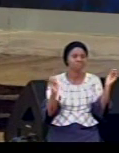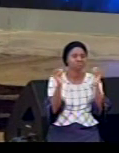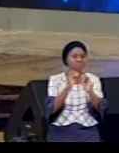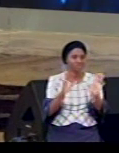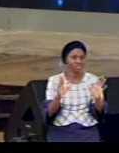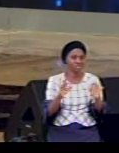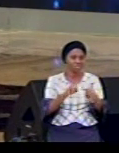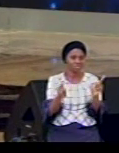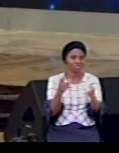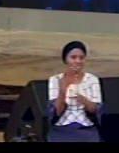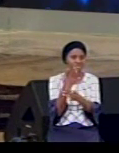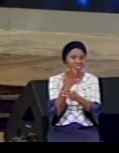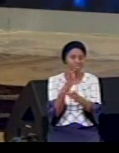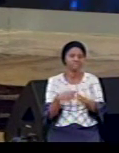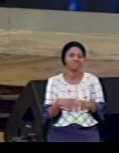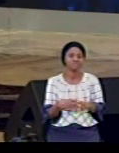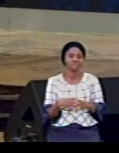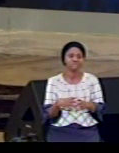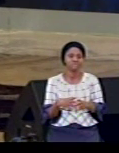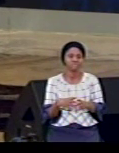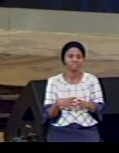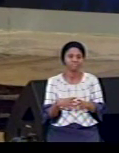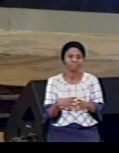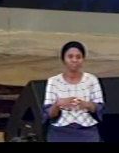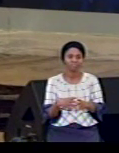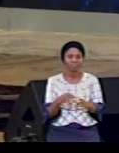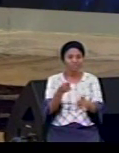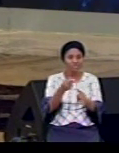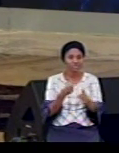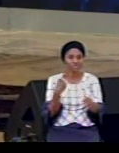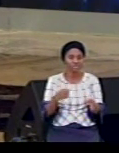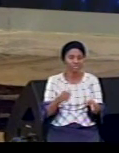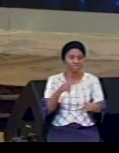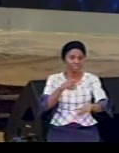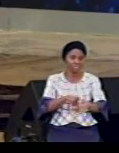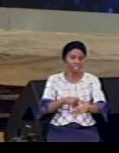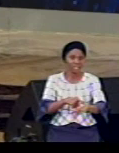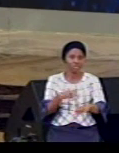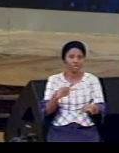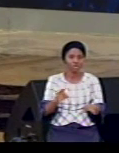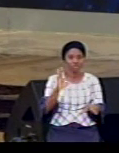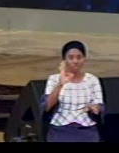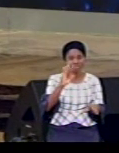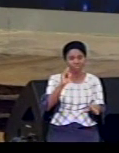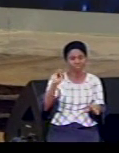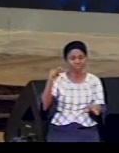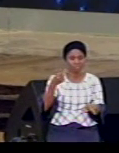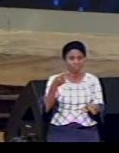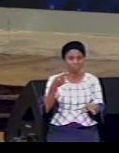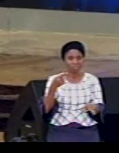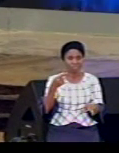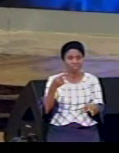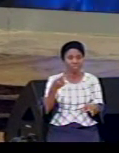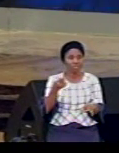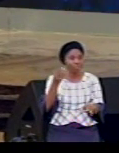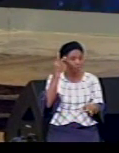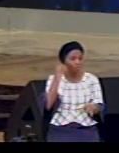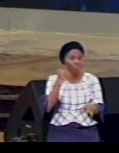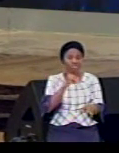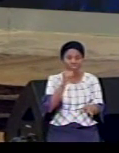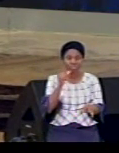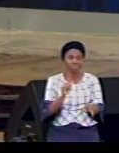but leaves, for the time of figs was not yet. And